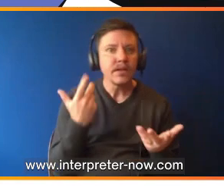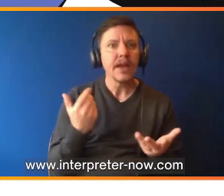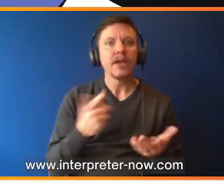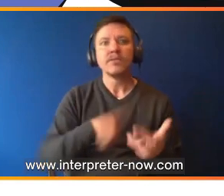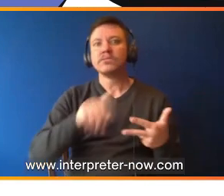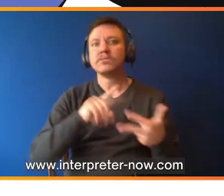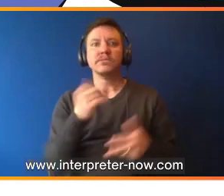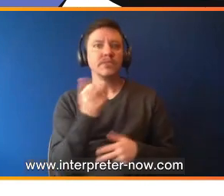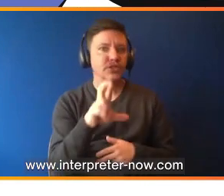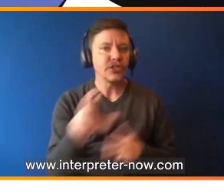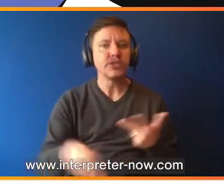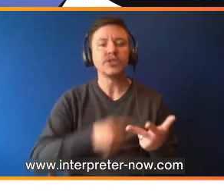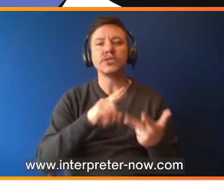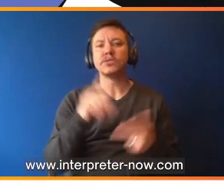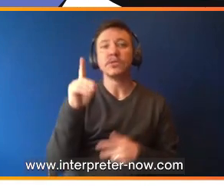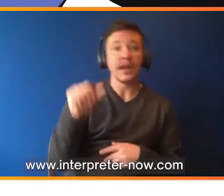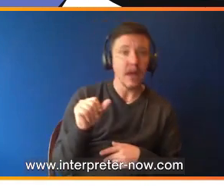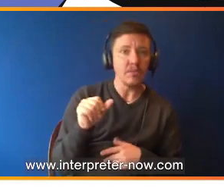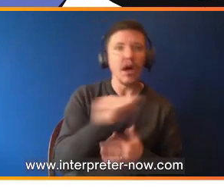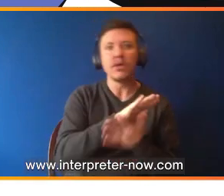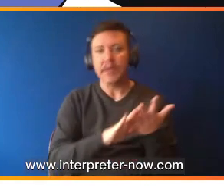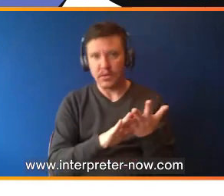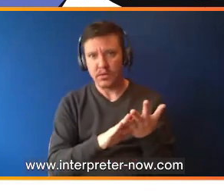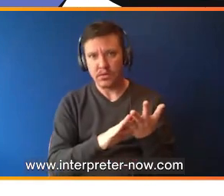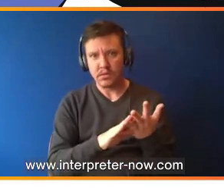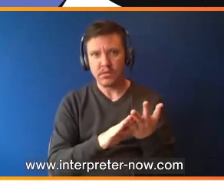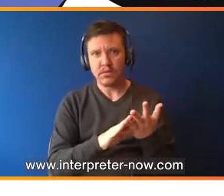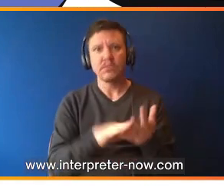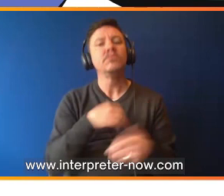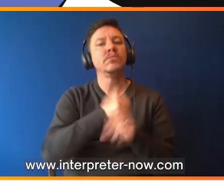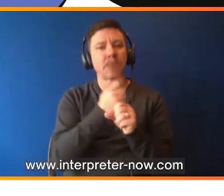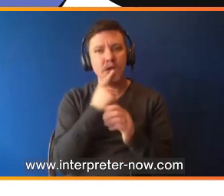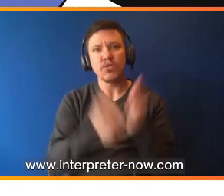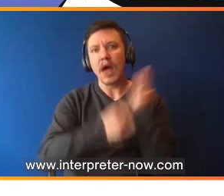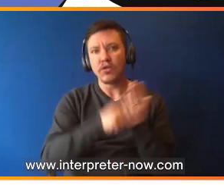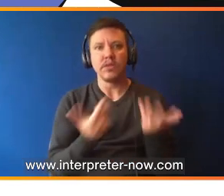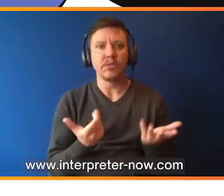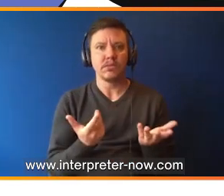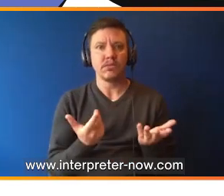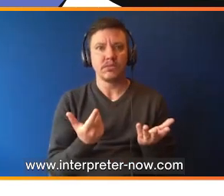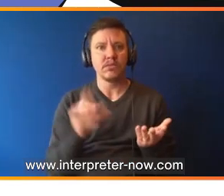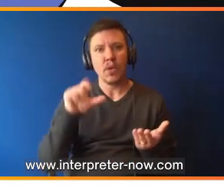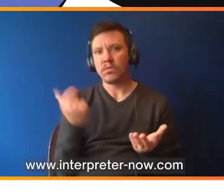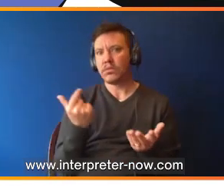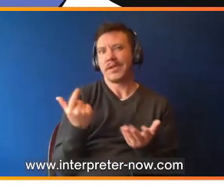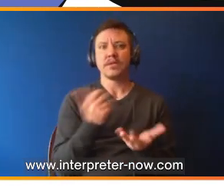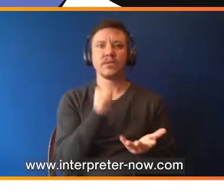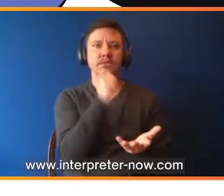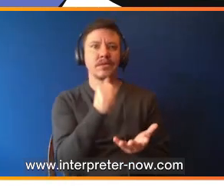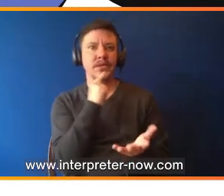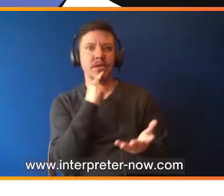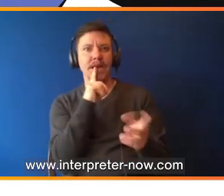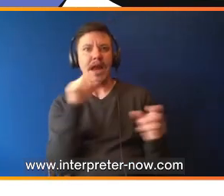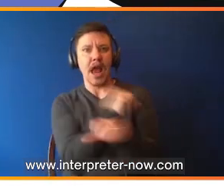teams aren't homogenous just because they're homogenous, but rather because there are structural barriers that make it more difficult